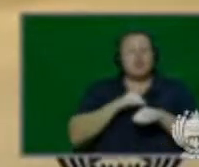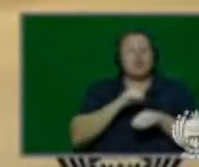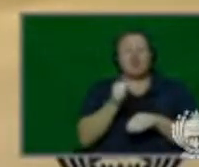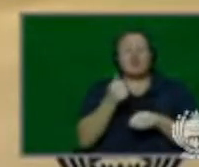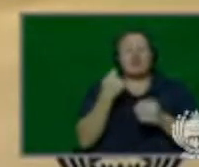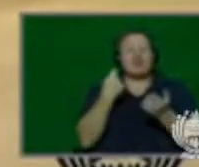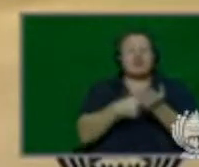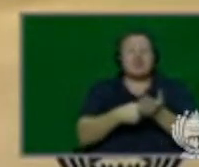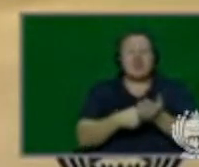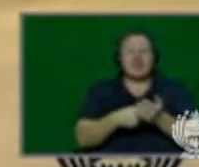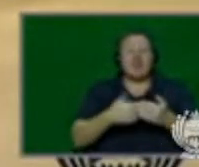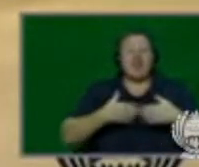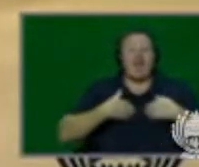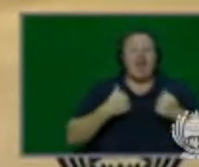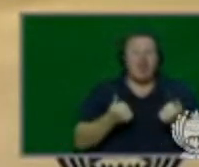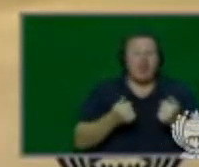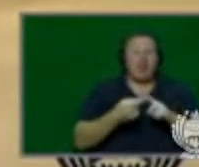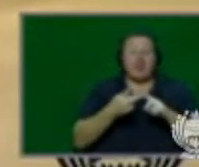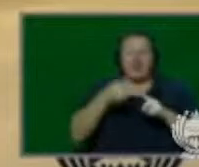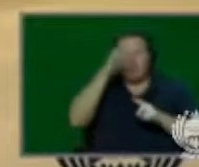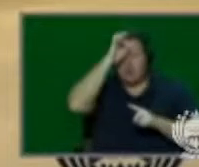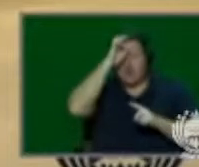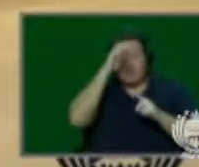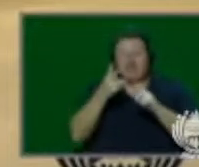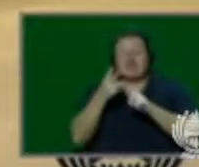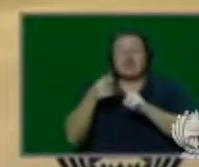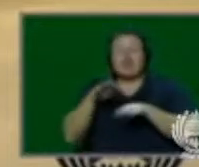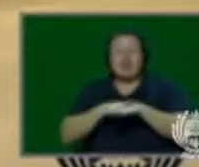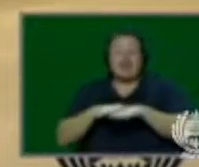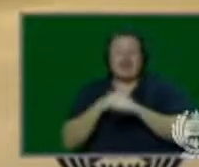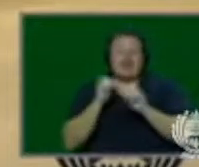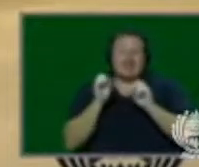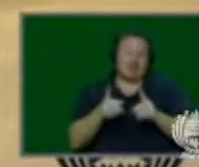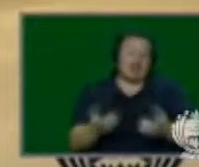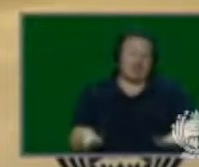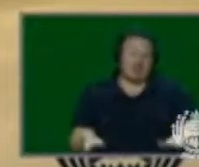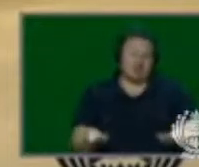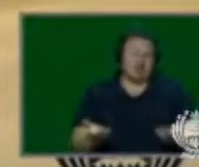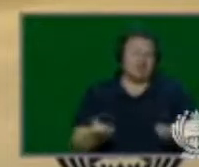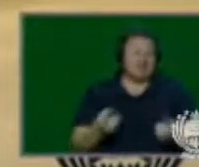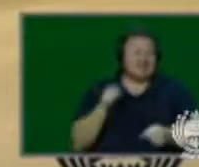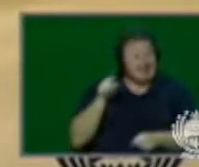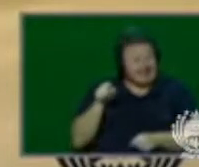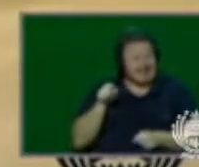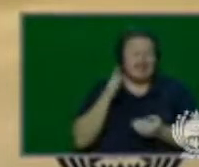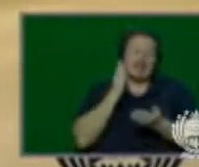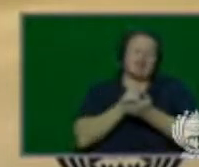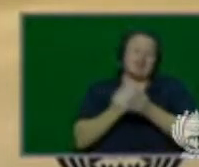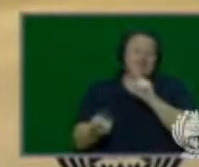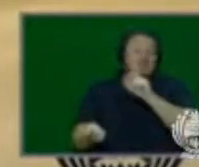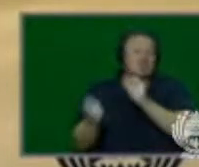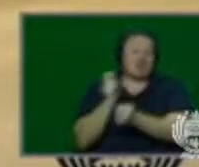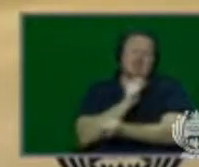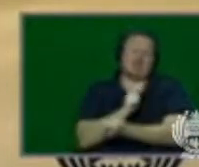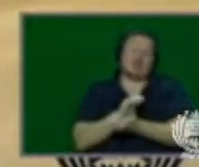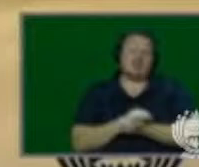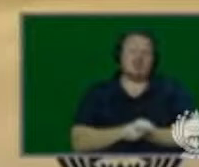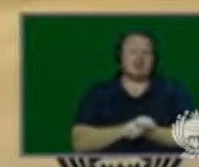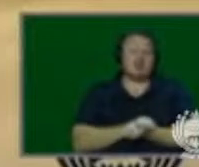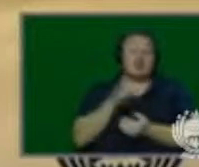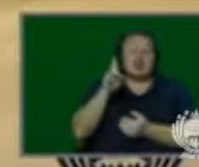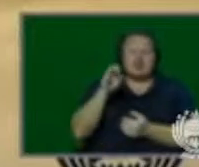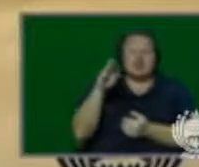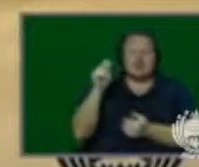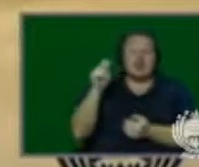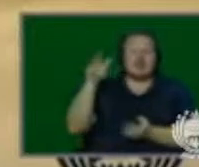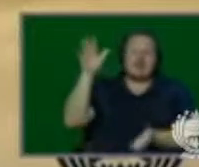the police, or basic education. We must reverse this trend and prevent the cost of debt from